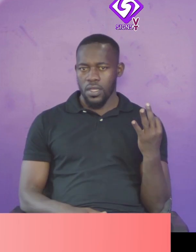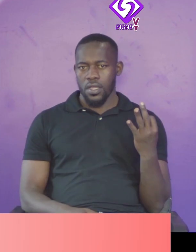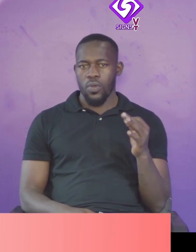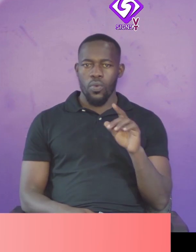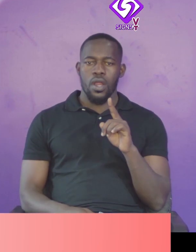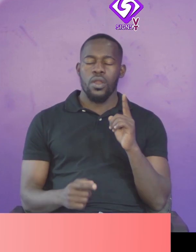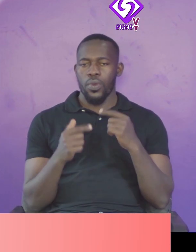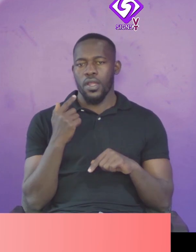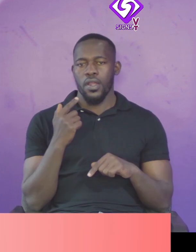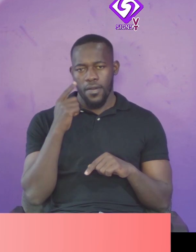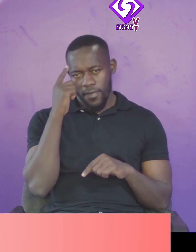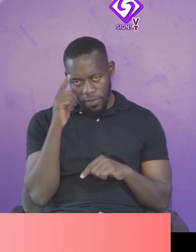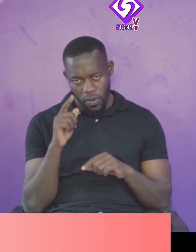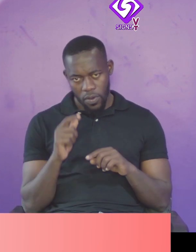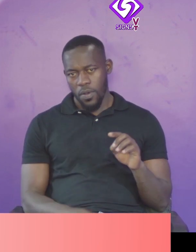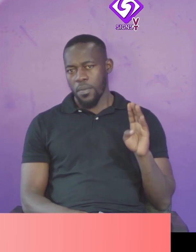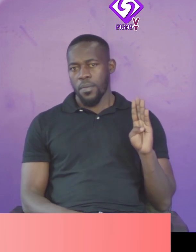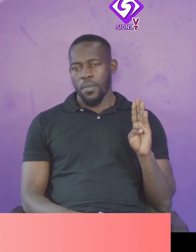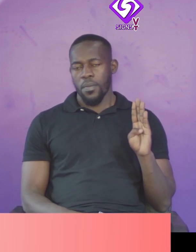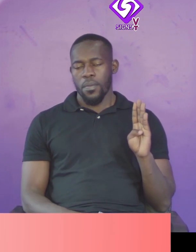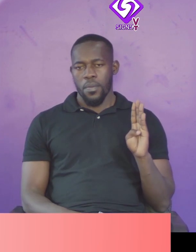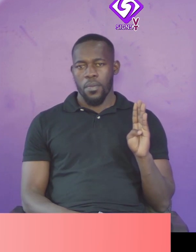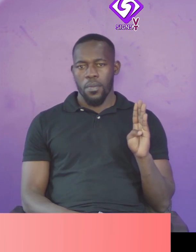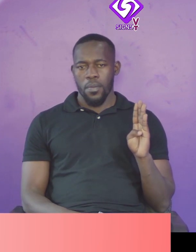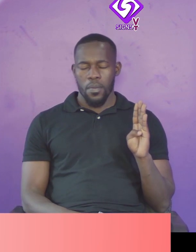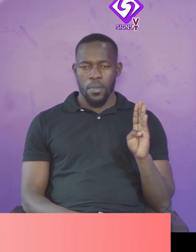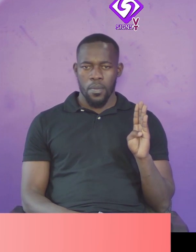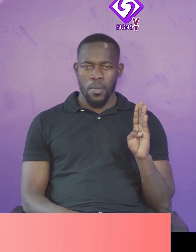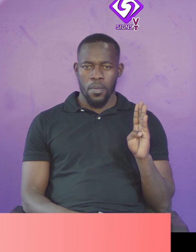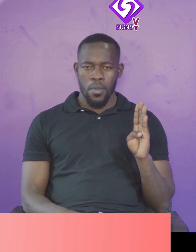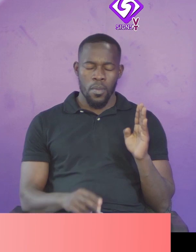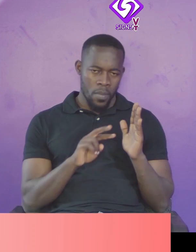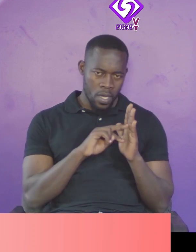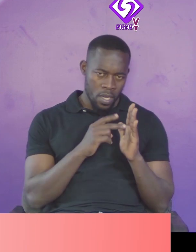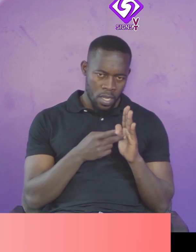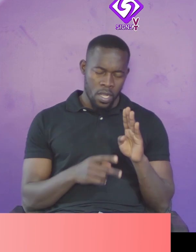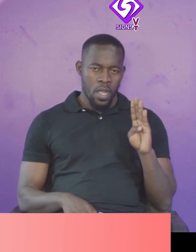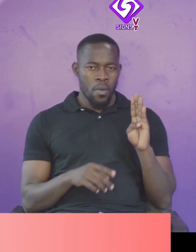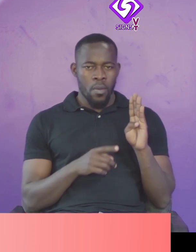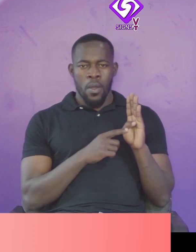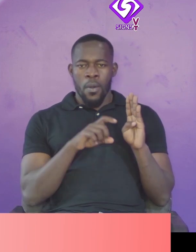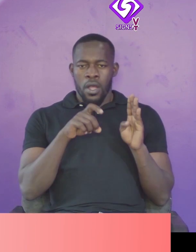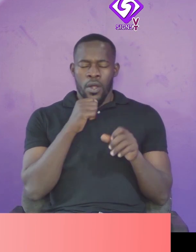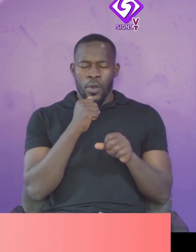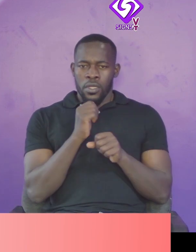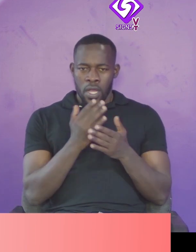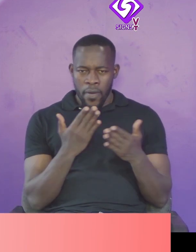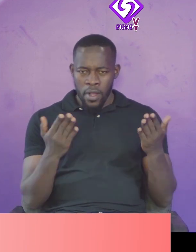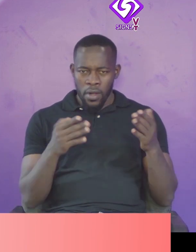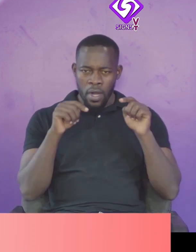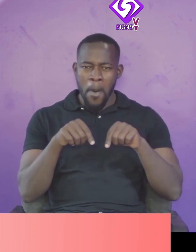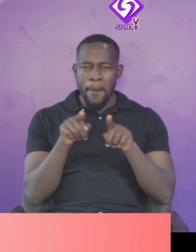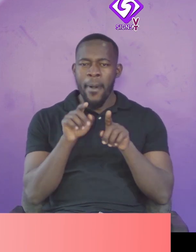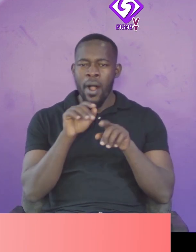win for Brentford. And it means Brentford will have to do something today. And all